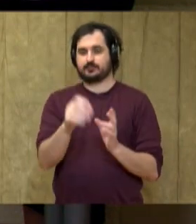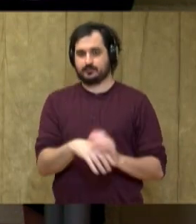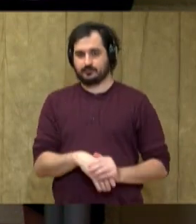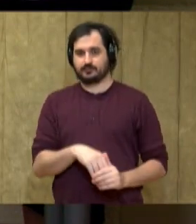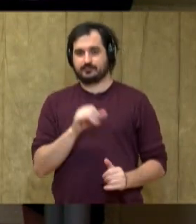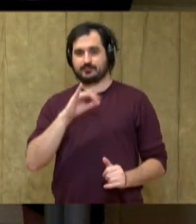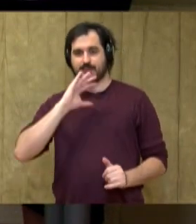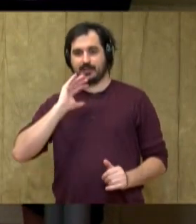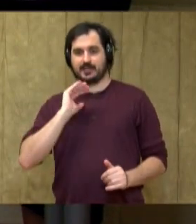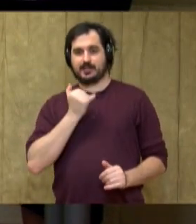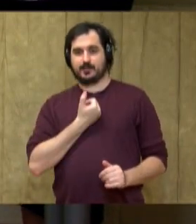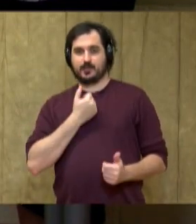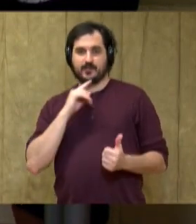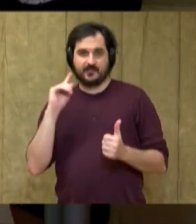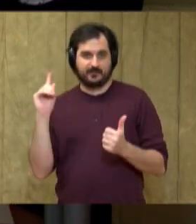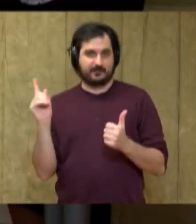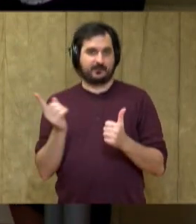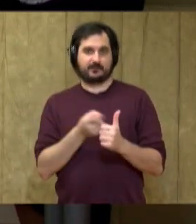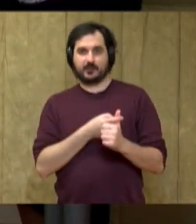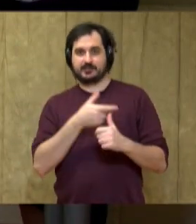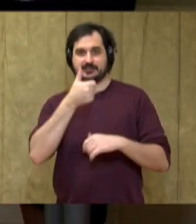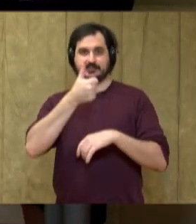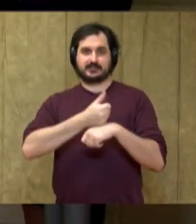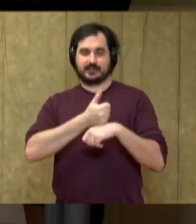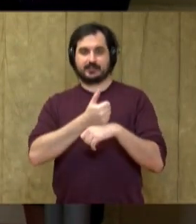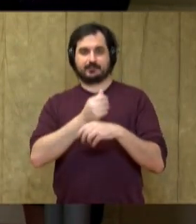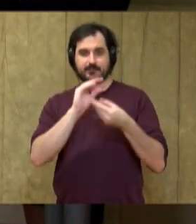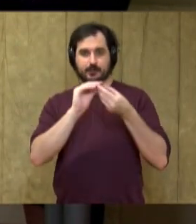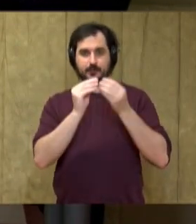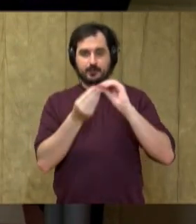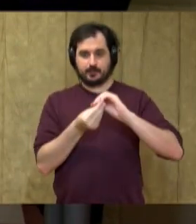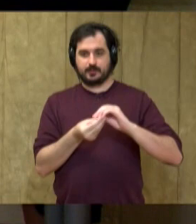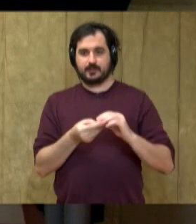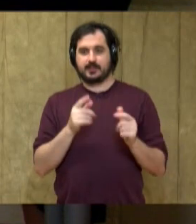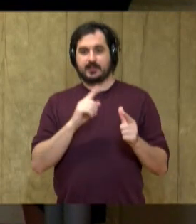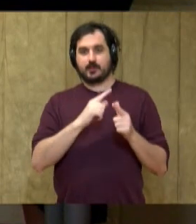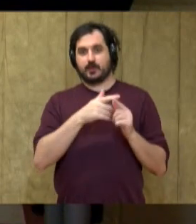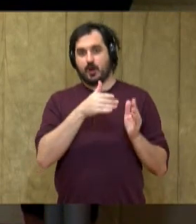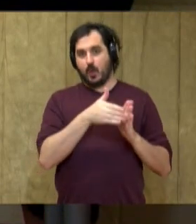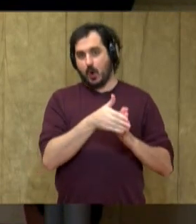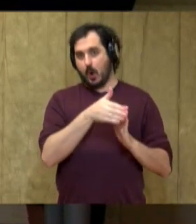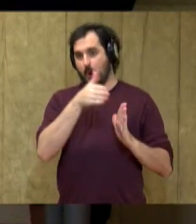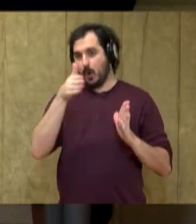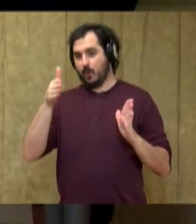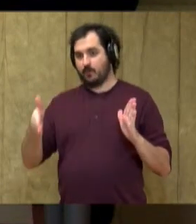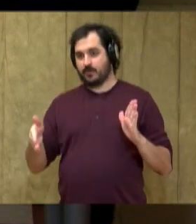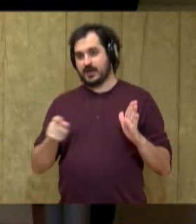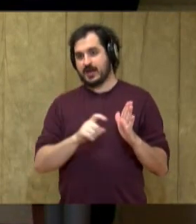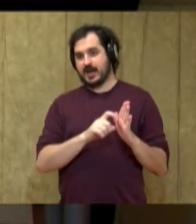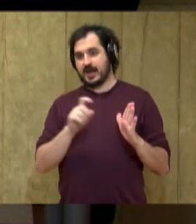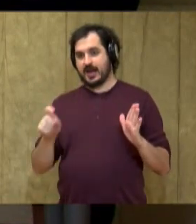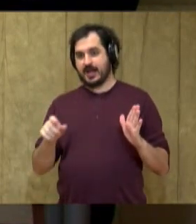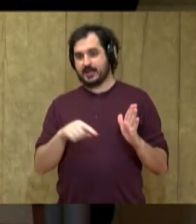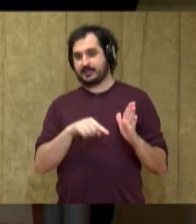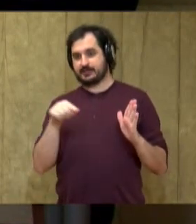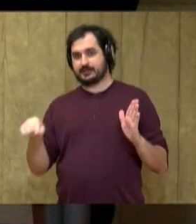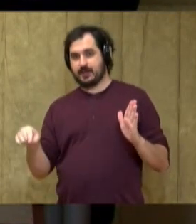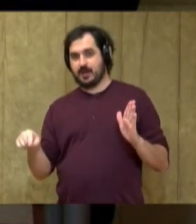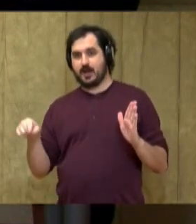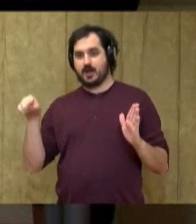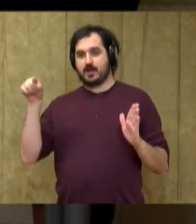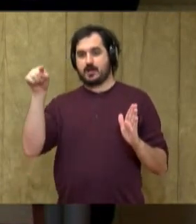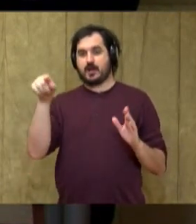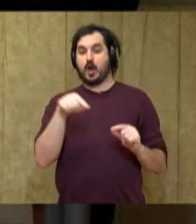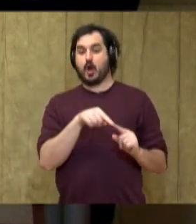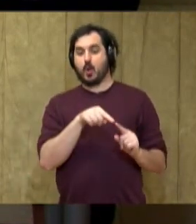our first set of terms for A and B. Then we go over the x, up the y,